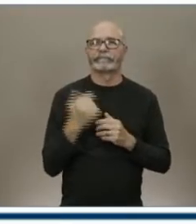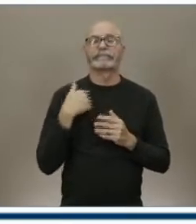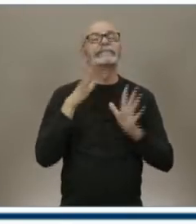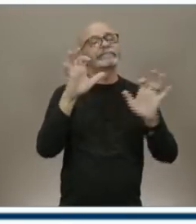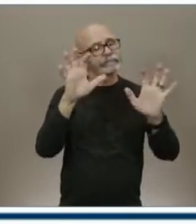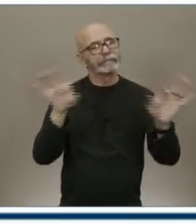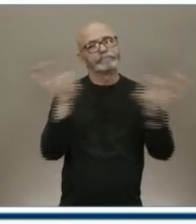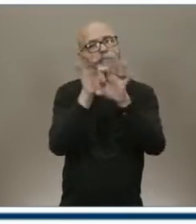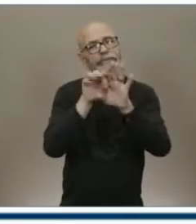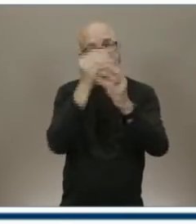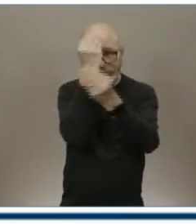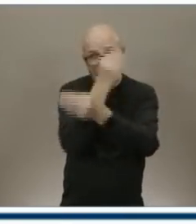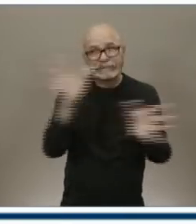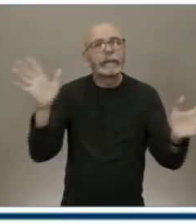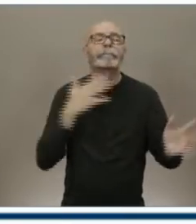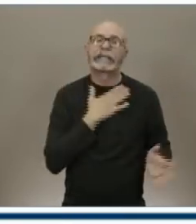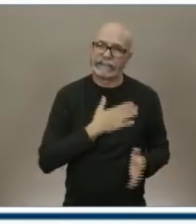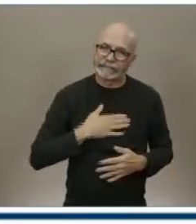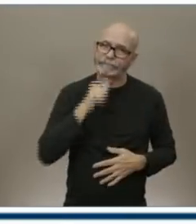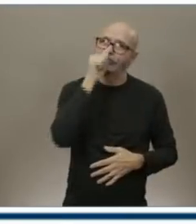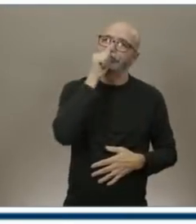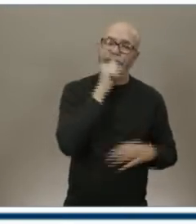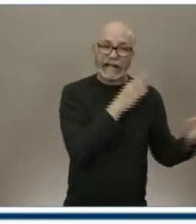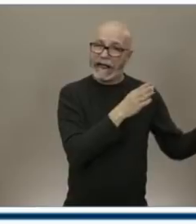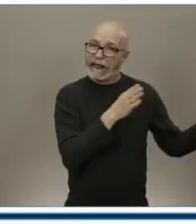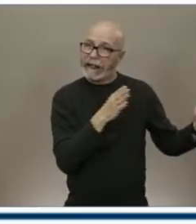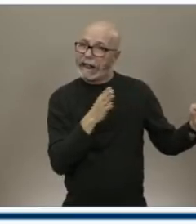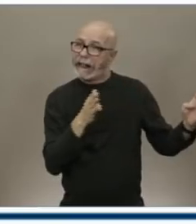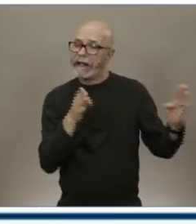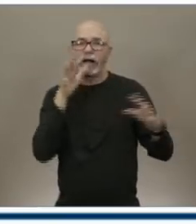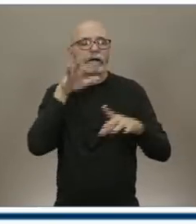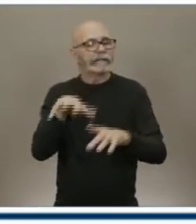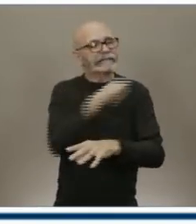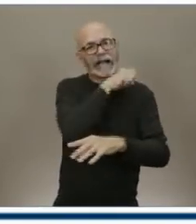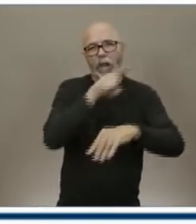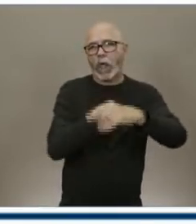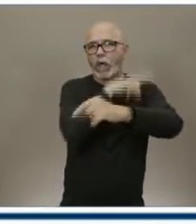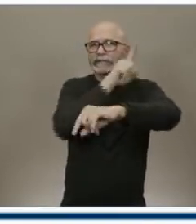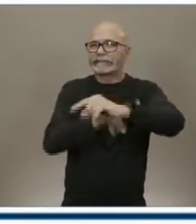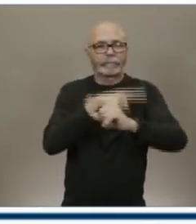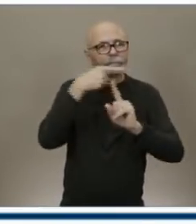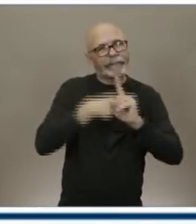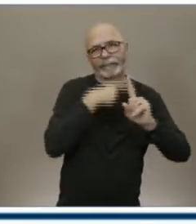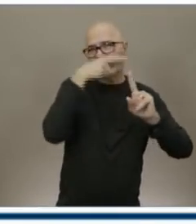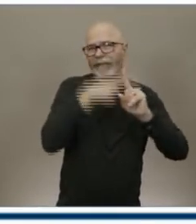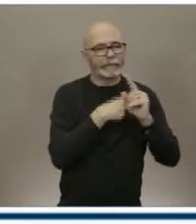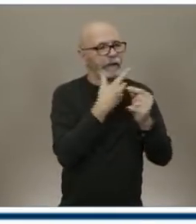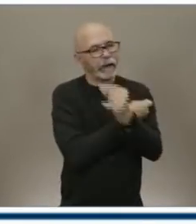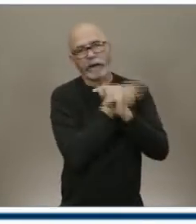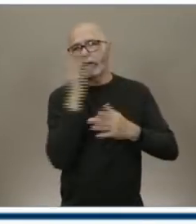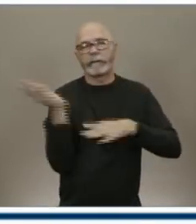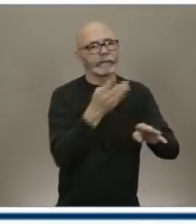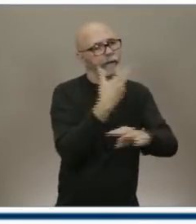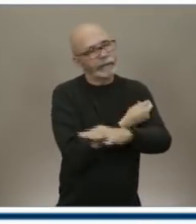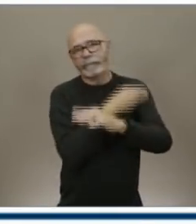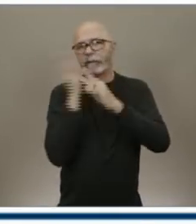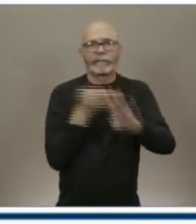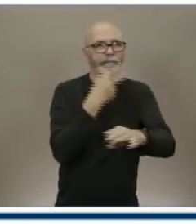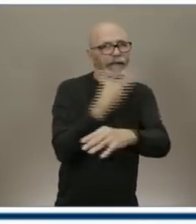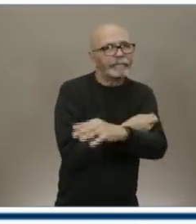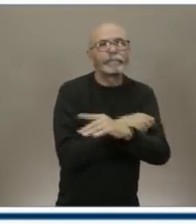process, and that our rollout will follow a national evidence-based approach when it comes to who gets the vaccine and in what